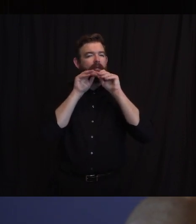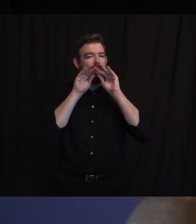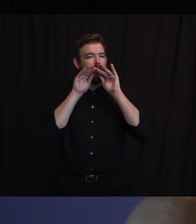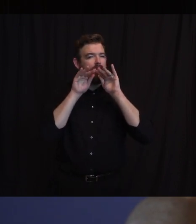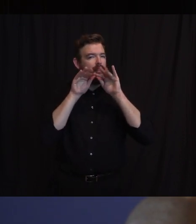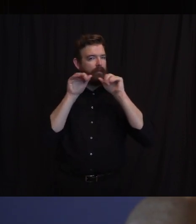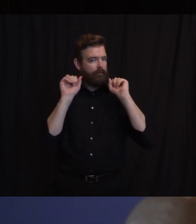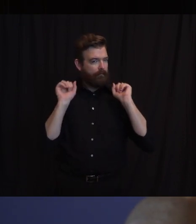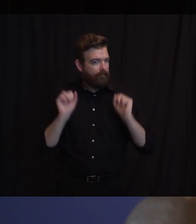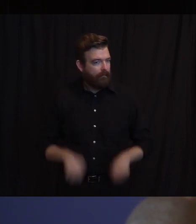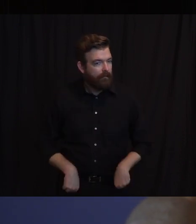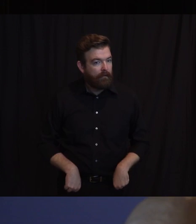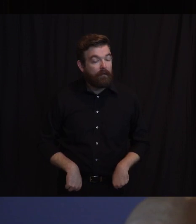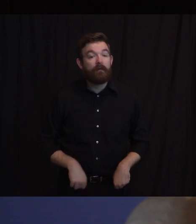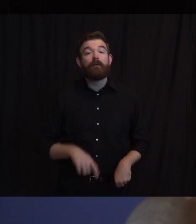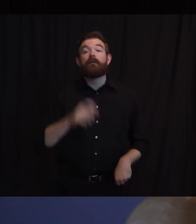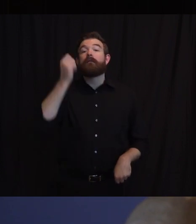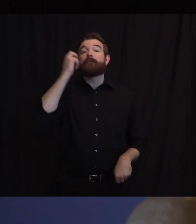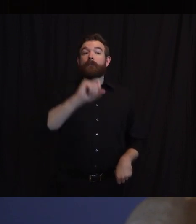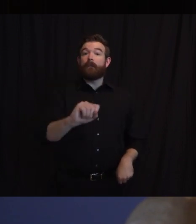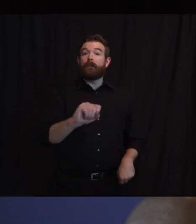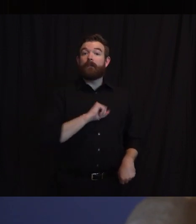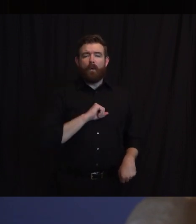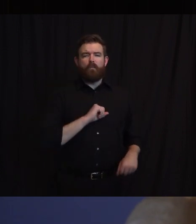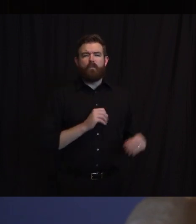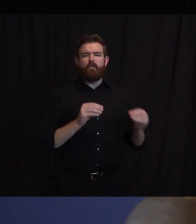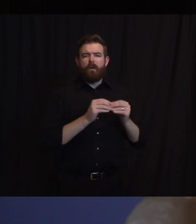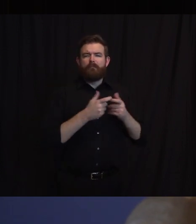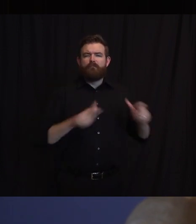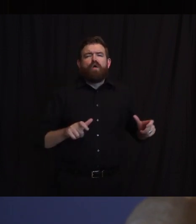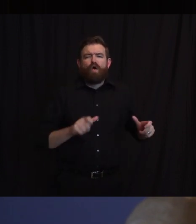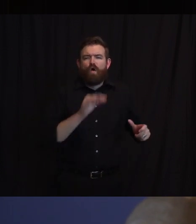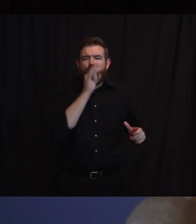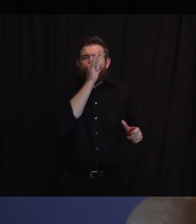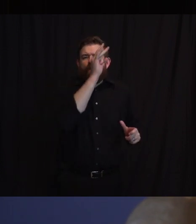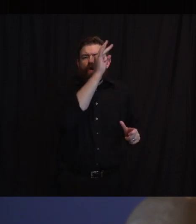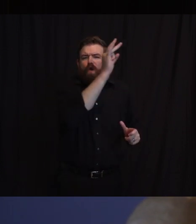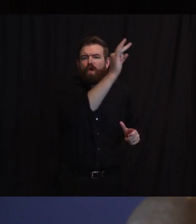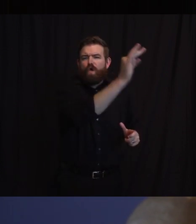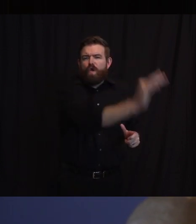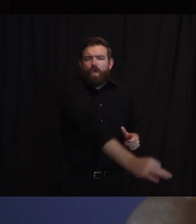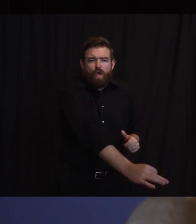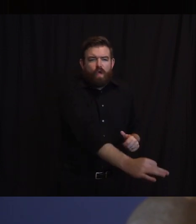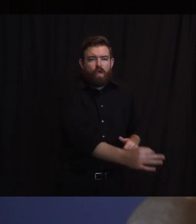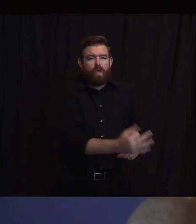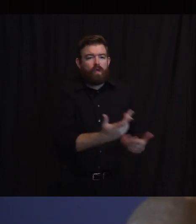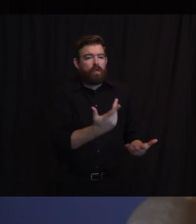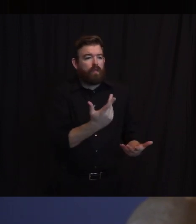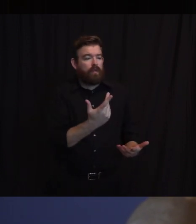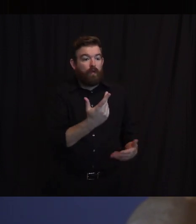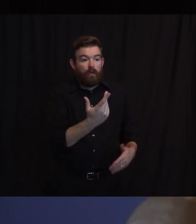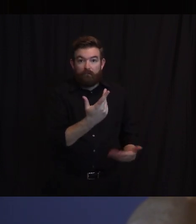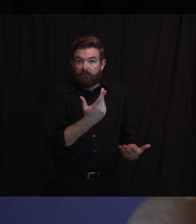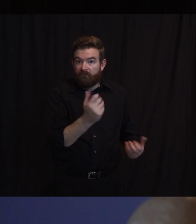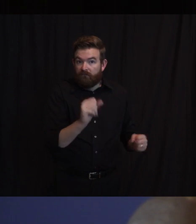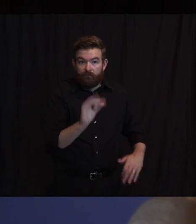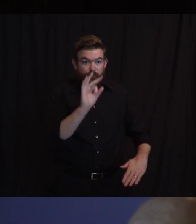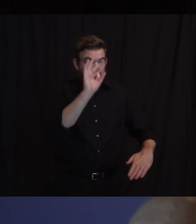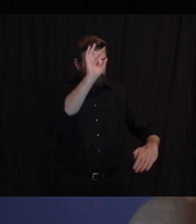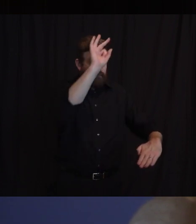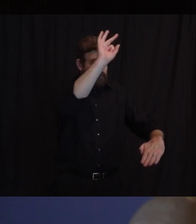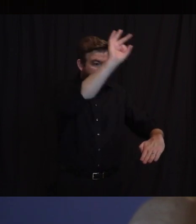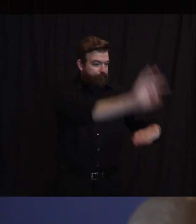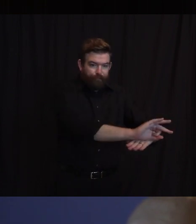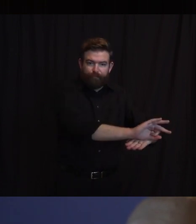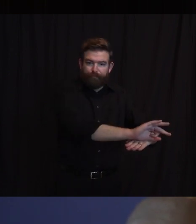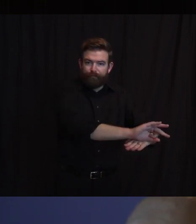ground pretty quickly. They end up on surfaces. That's why we say be careful about touching surfaces, wash your hands, and so forth if you do touch surfaces. And that's what's